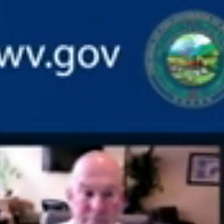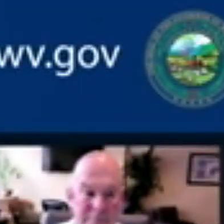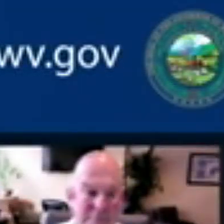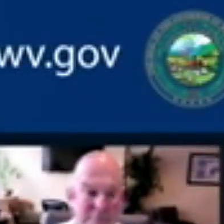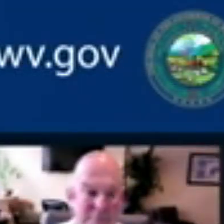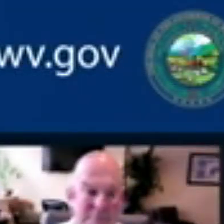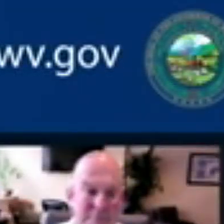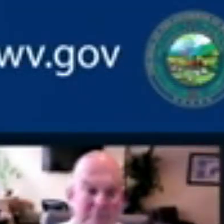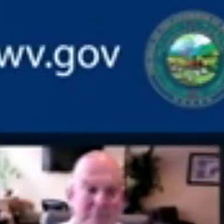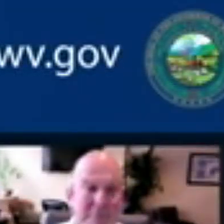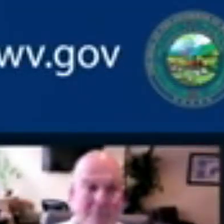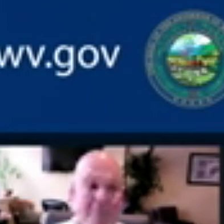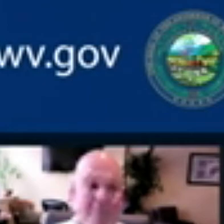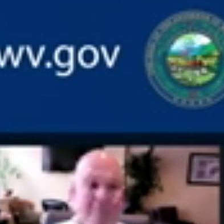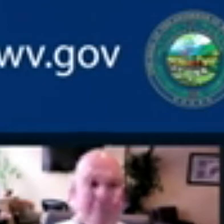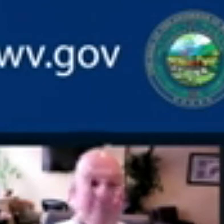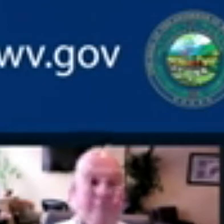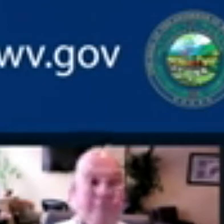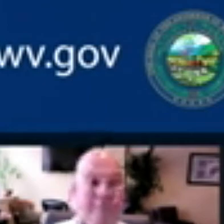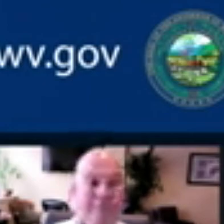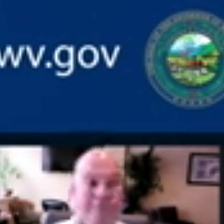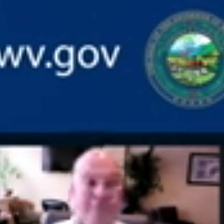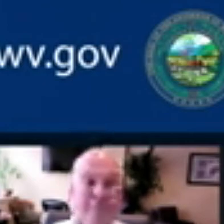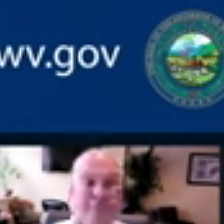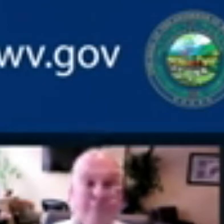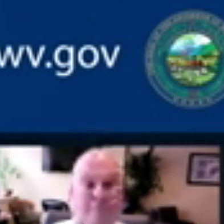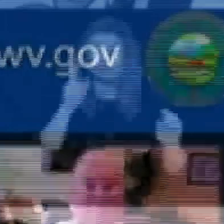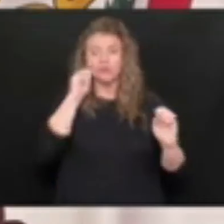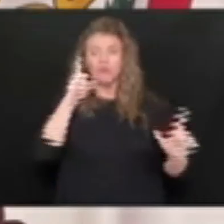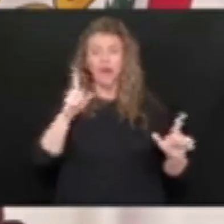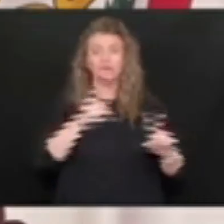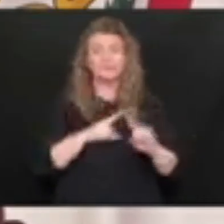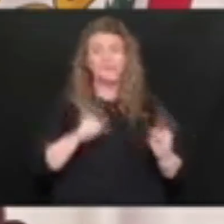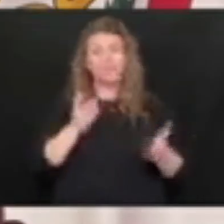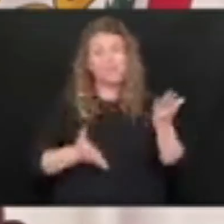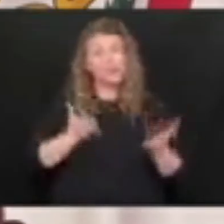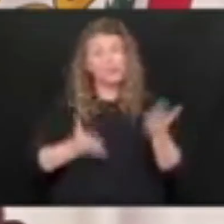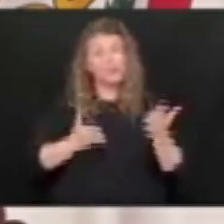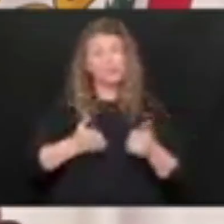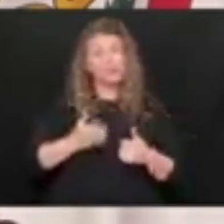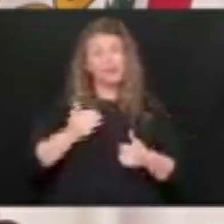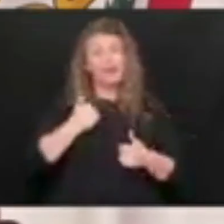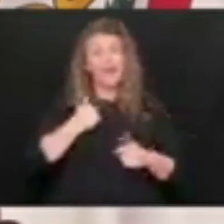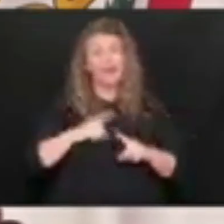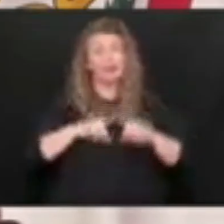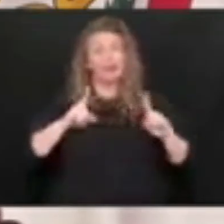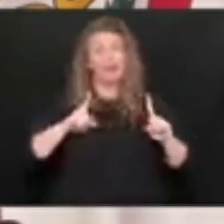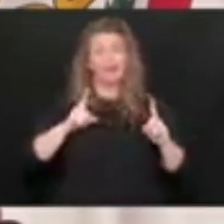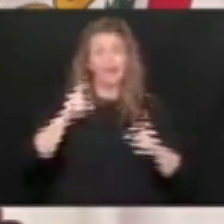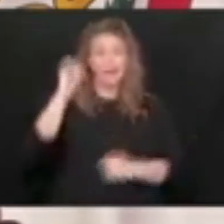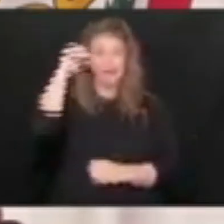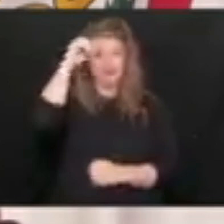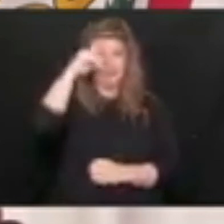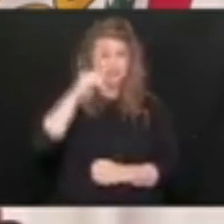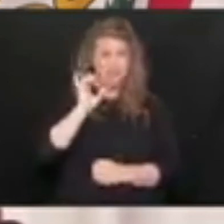and we're probably going to, and this is no surprise, but we're probably going to be on different sides of the fence.